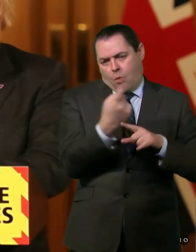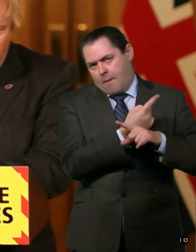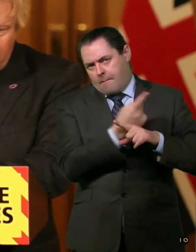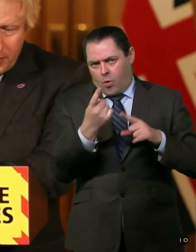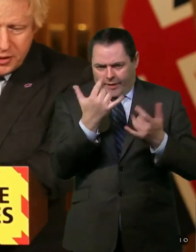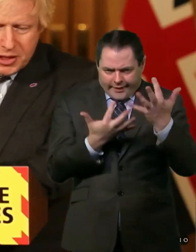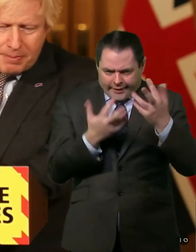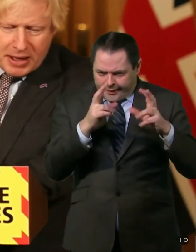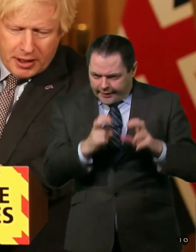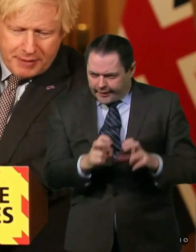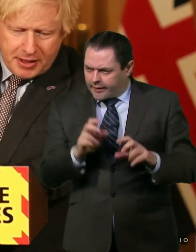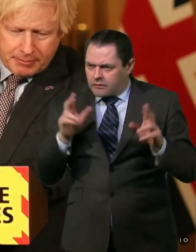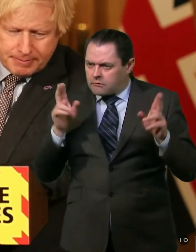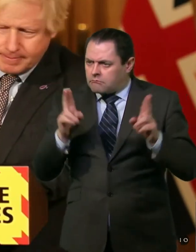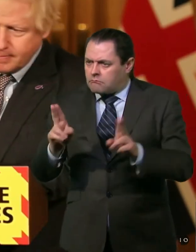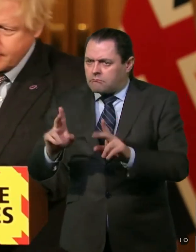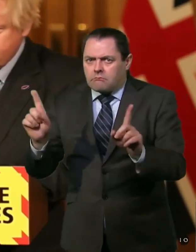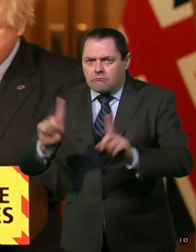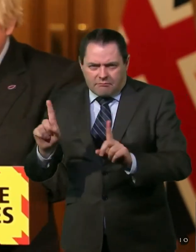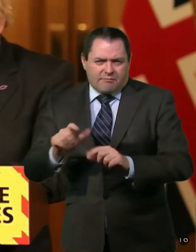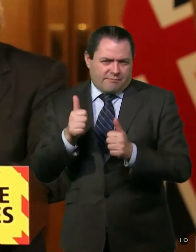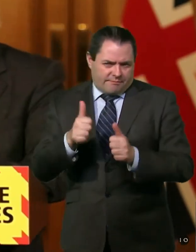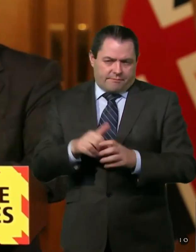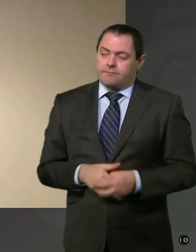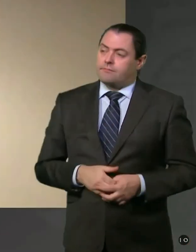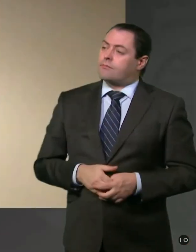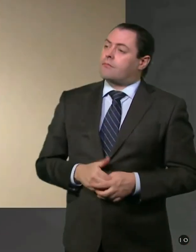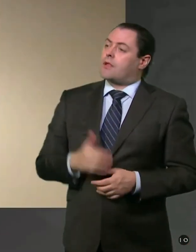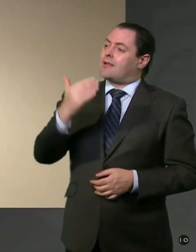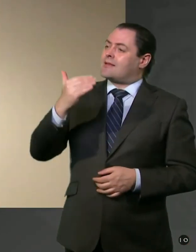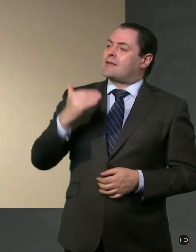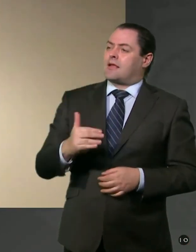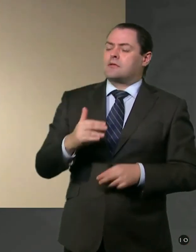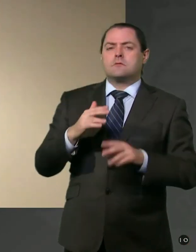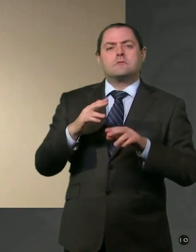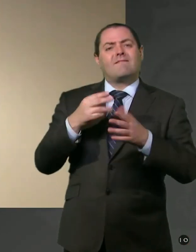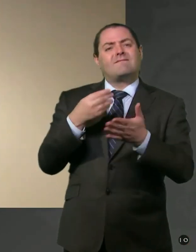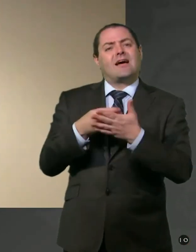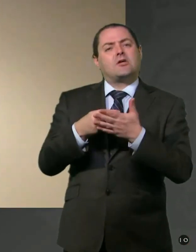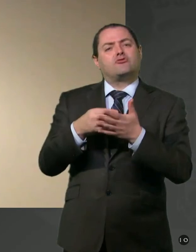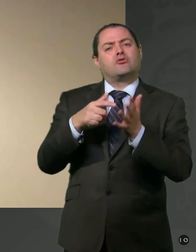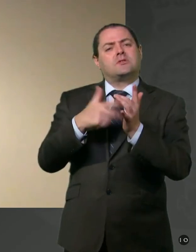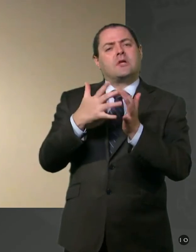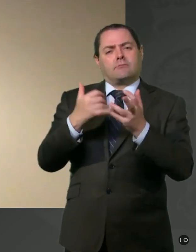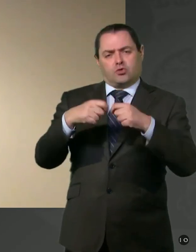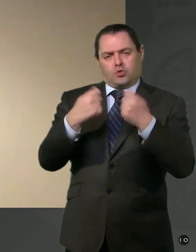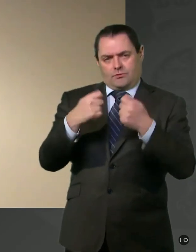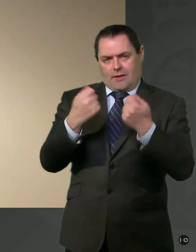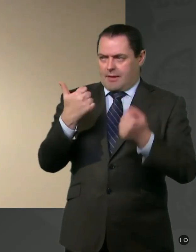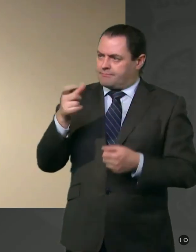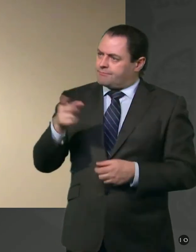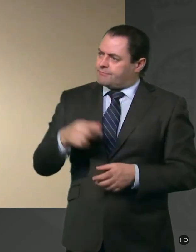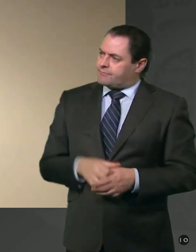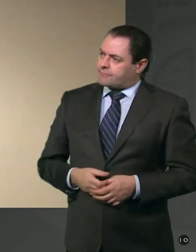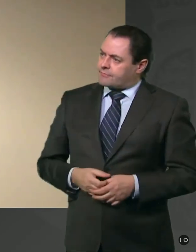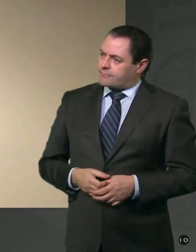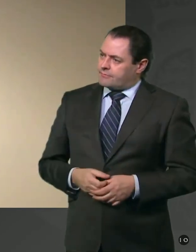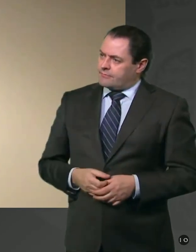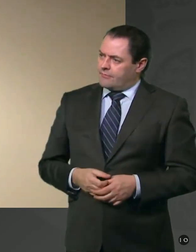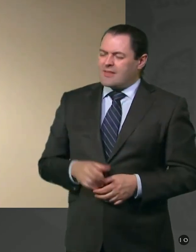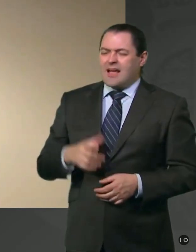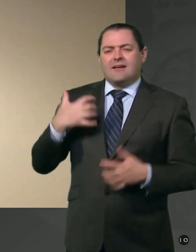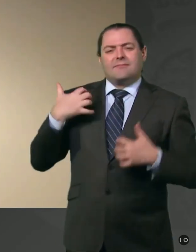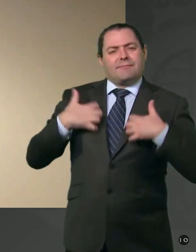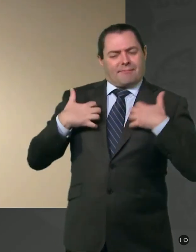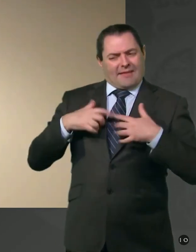Thanks, Tom. Jim Pickard, FT. Prime Minister, question about the row between AstraZeneca and the European Union. Brussels